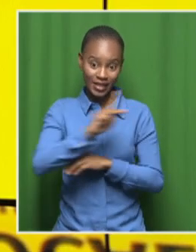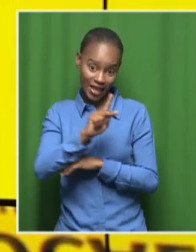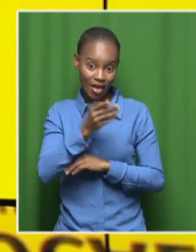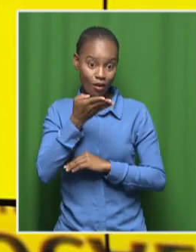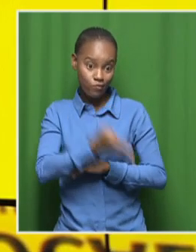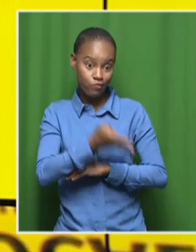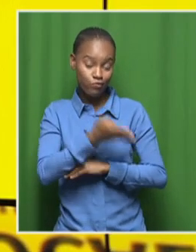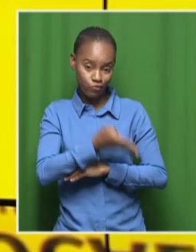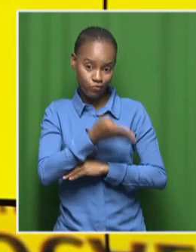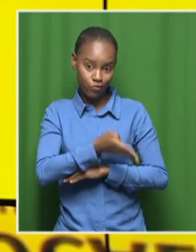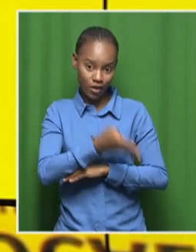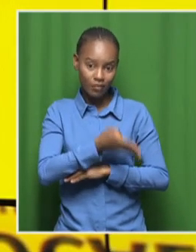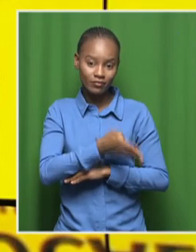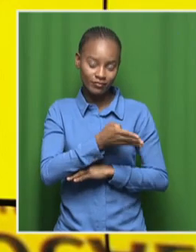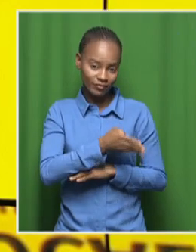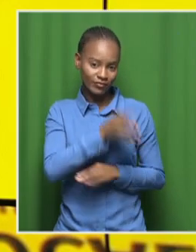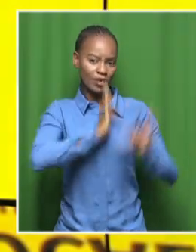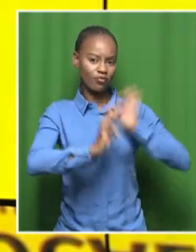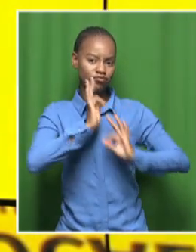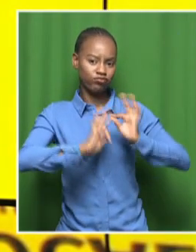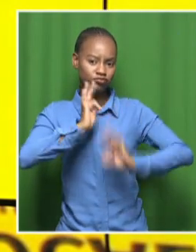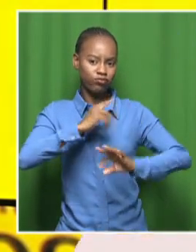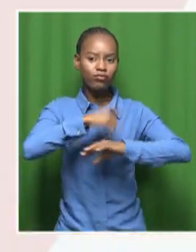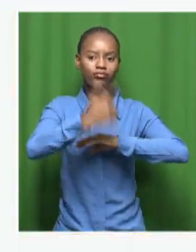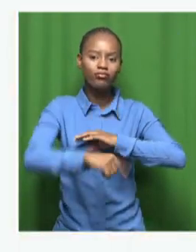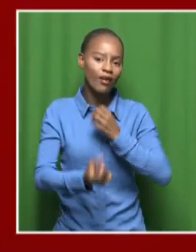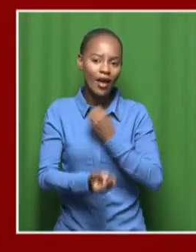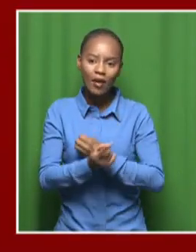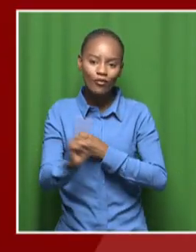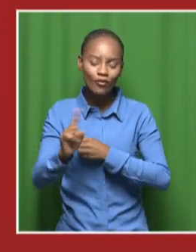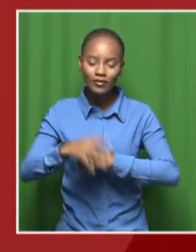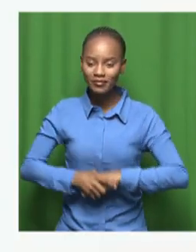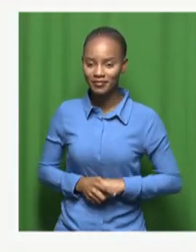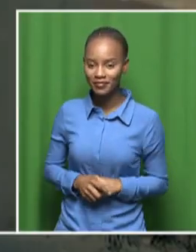So, SK, good morning to you. Talk to us about the summit. How's it looking?